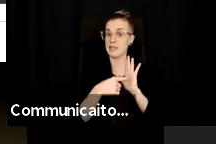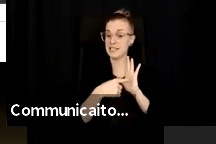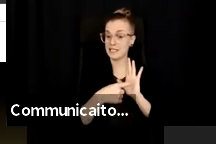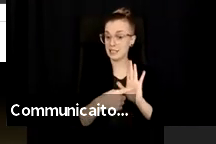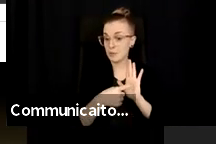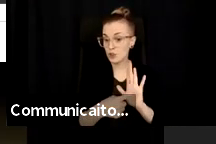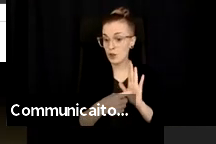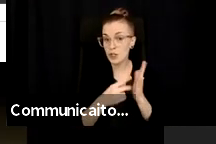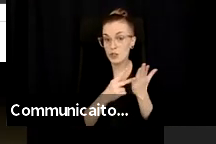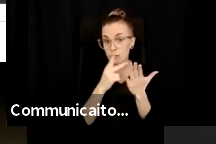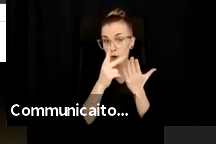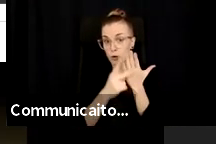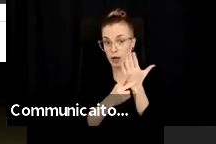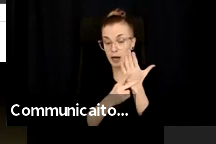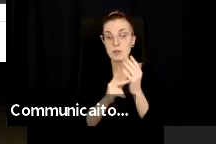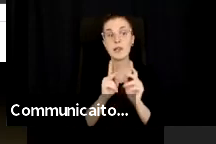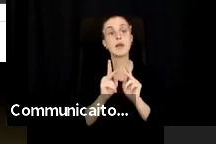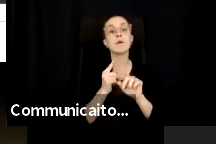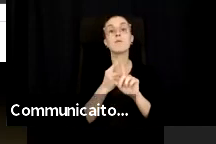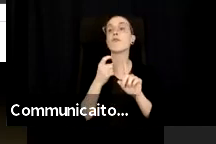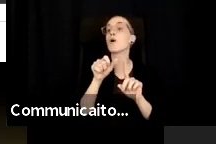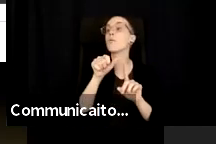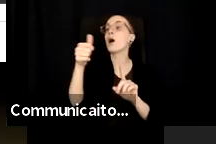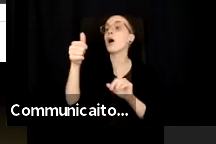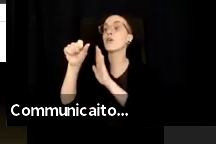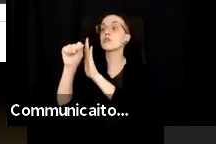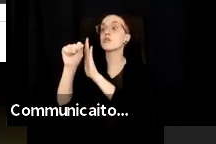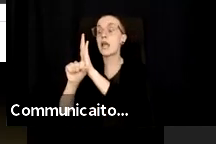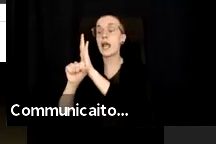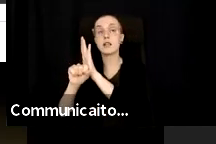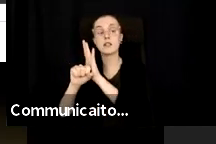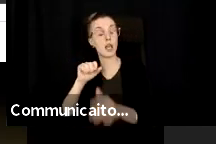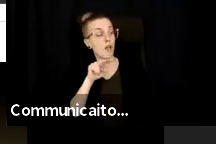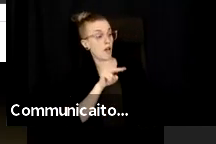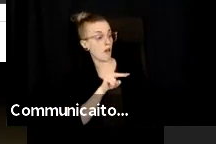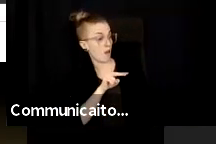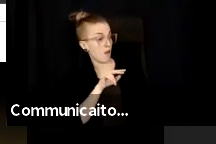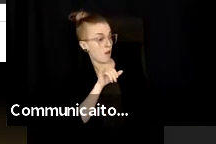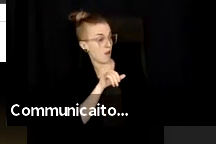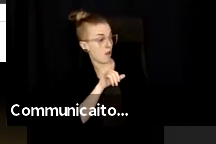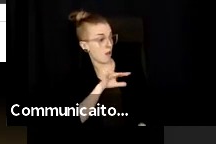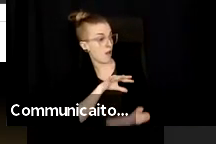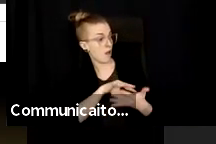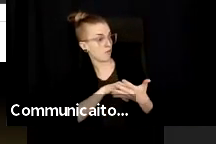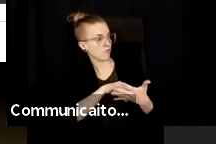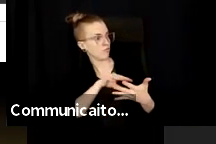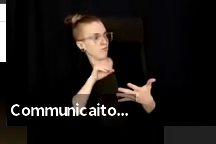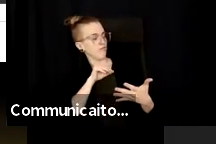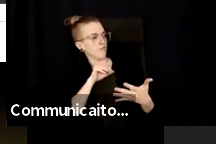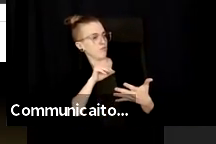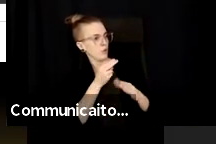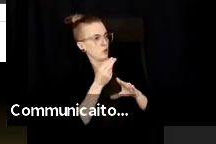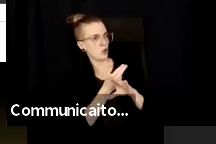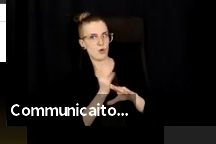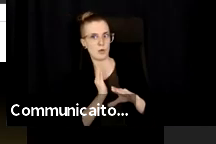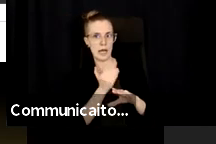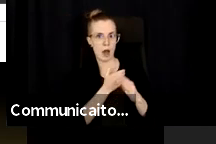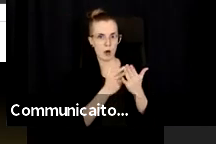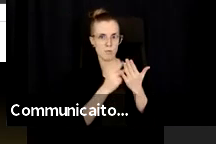from other states use Texas as a model, but those programs only serve a few dozen